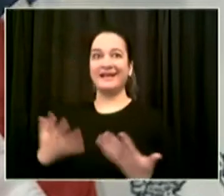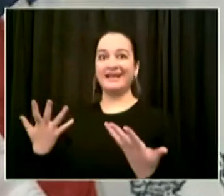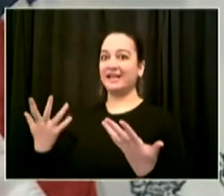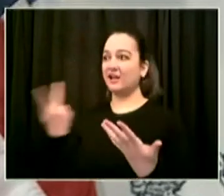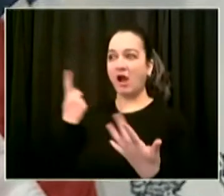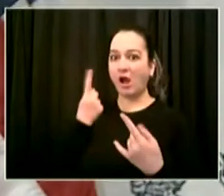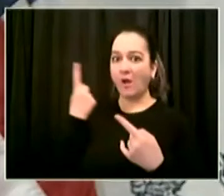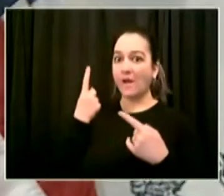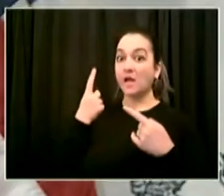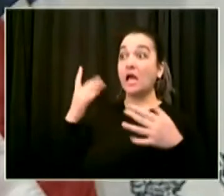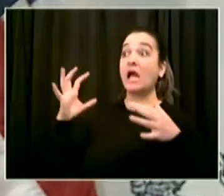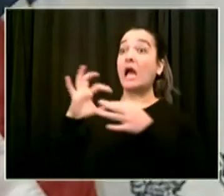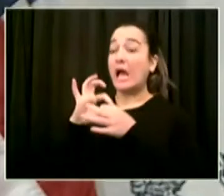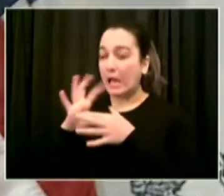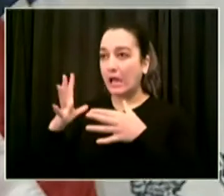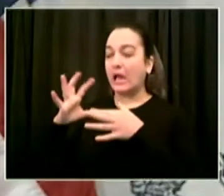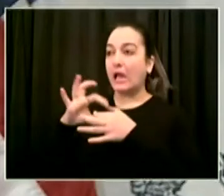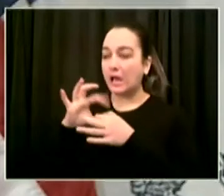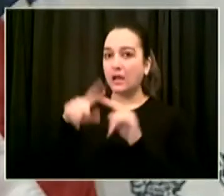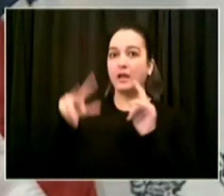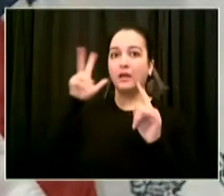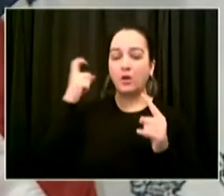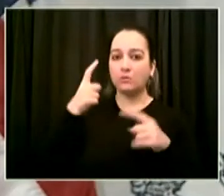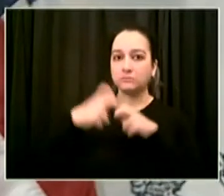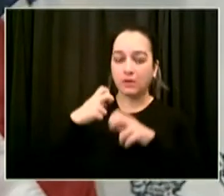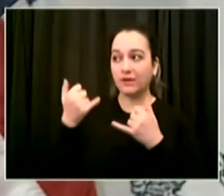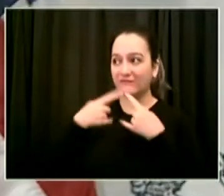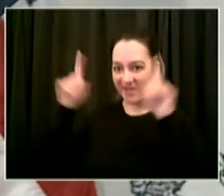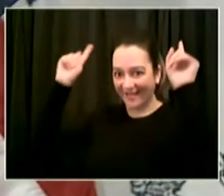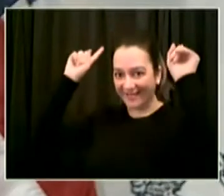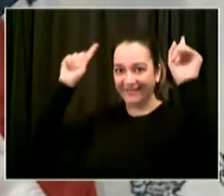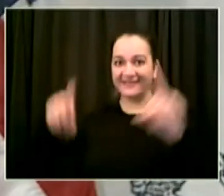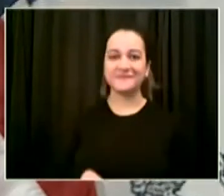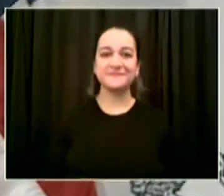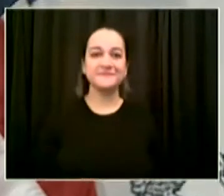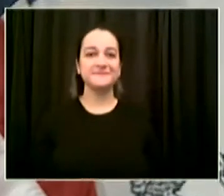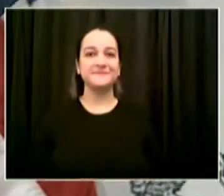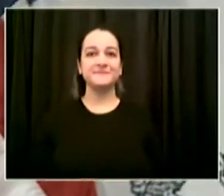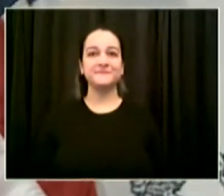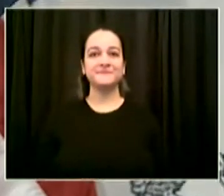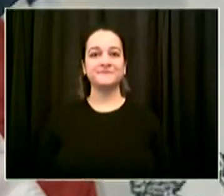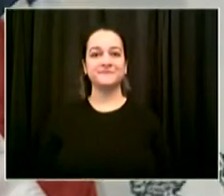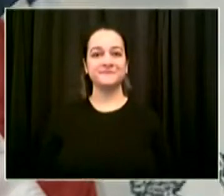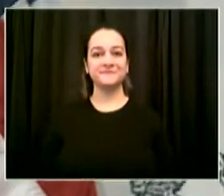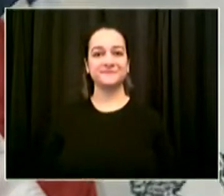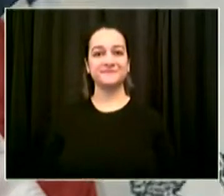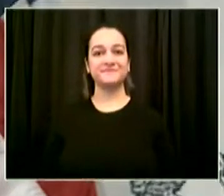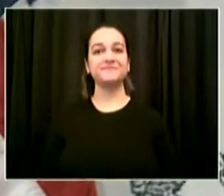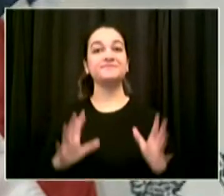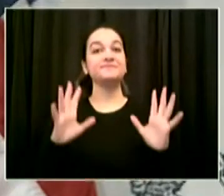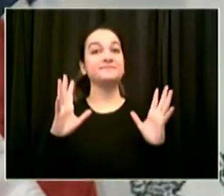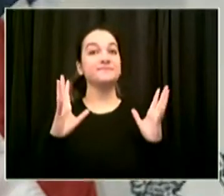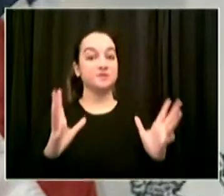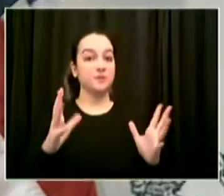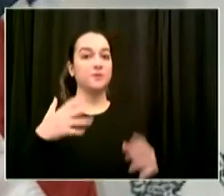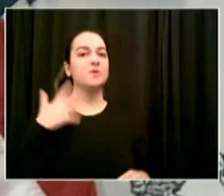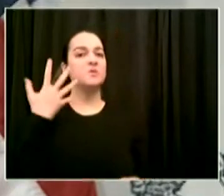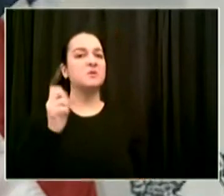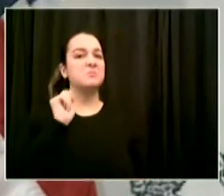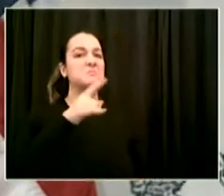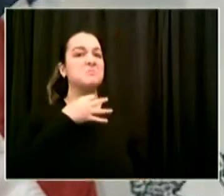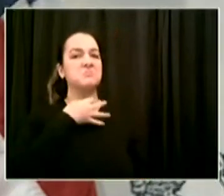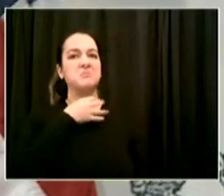dawning. I hope so. I wanted you to weigh in on the mayor's race heating up. I was wondering